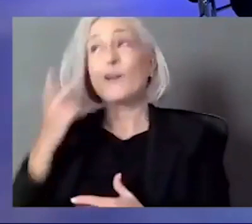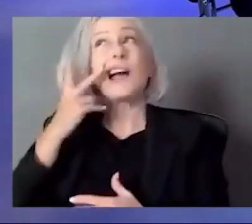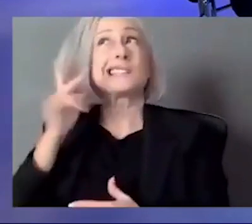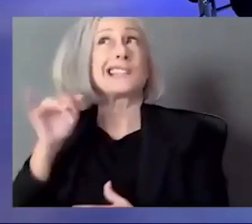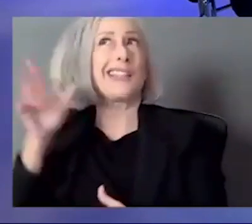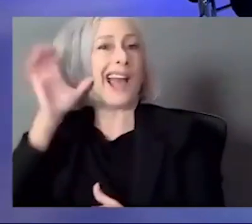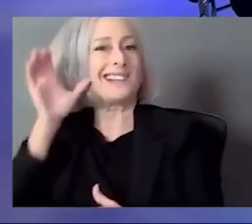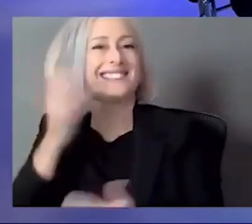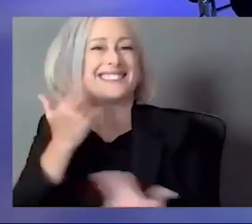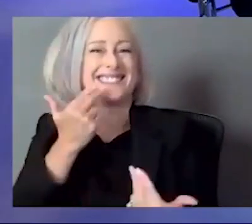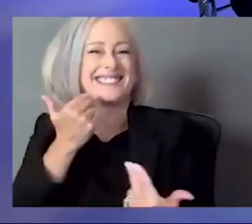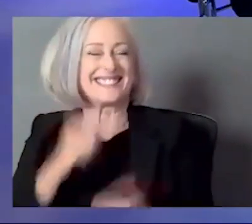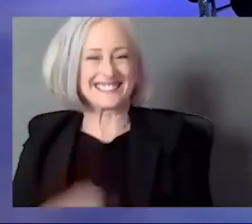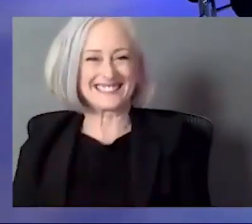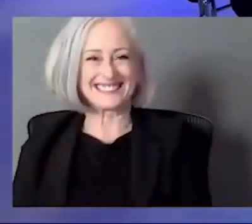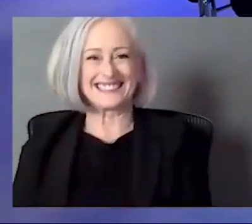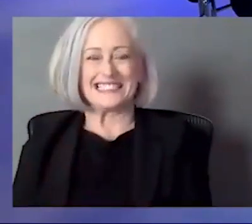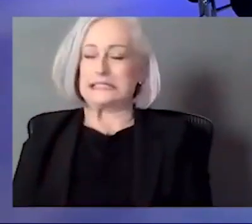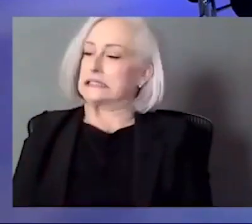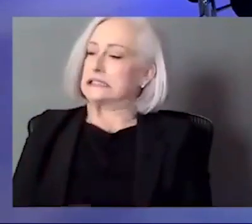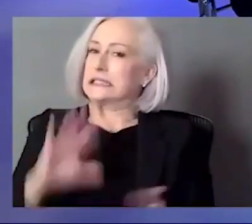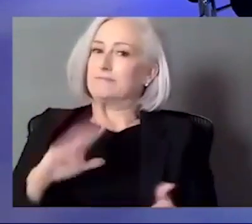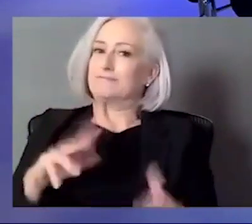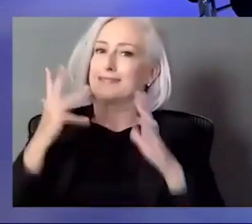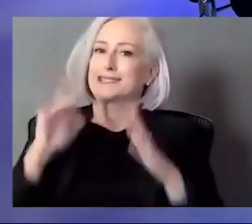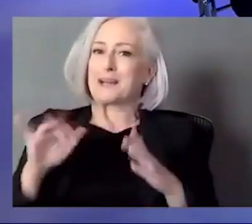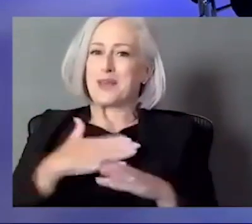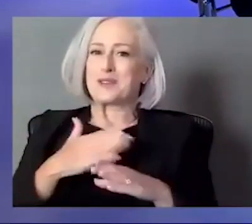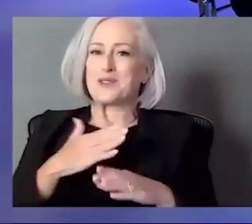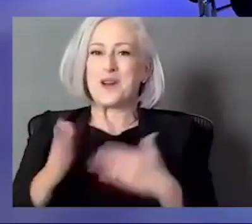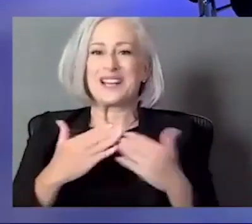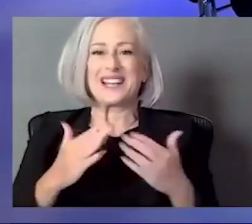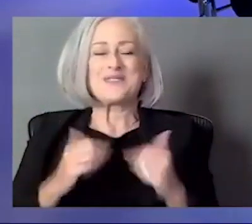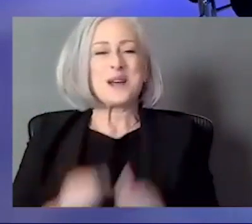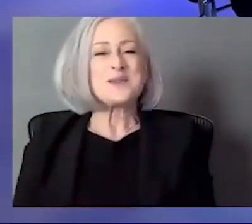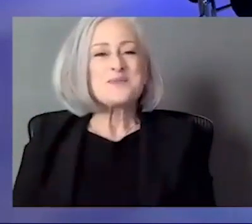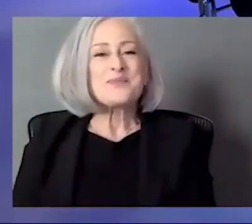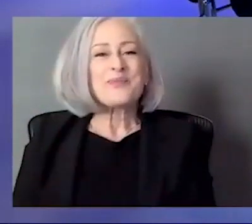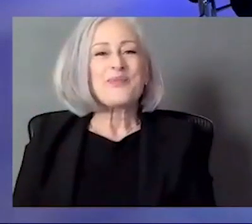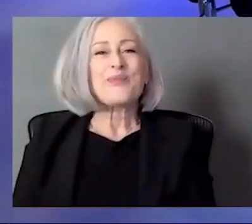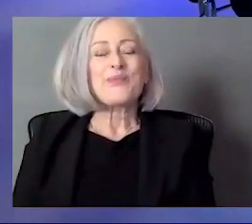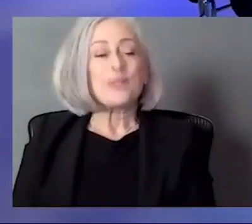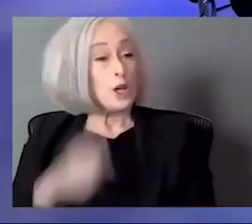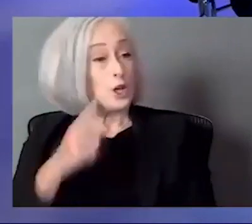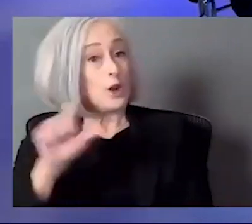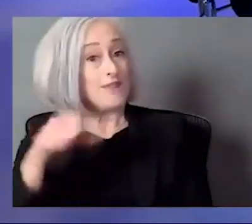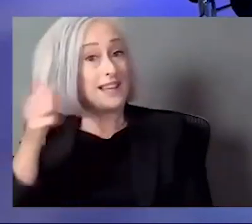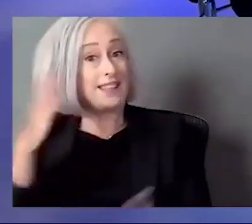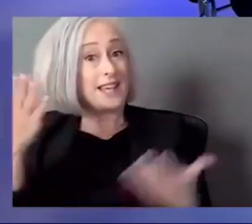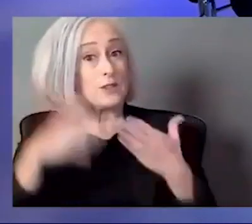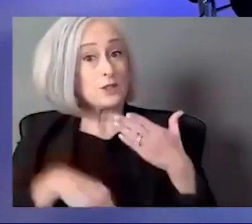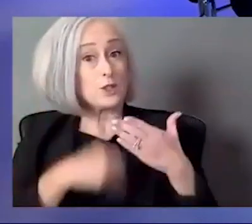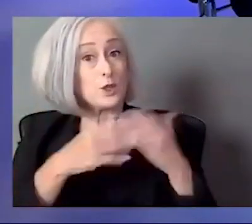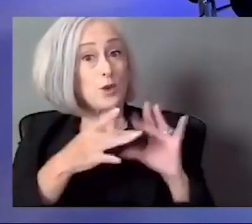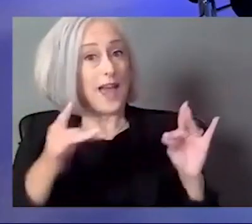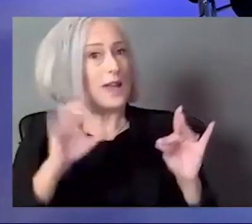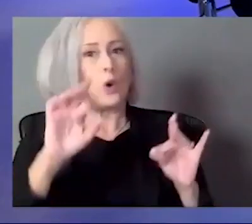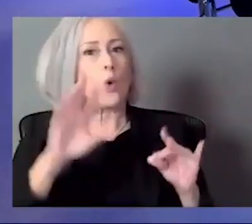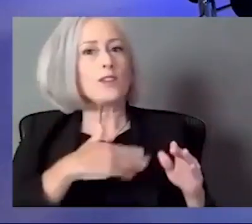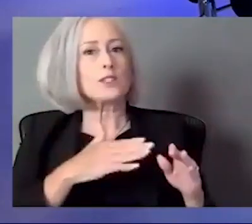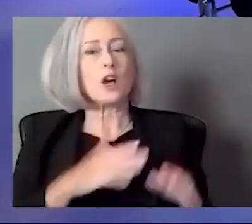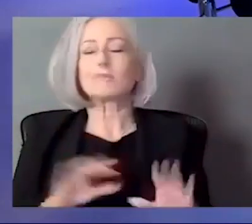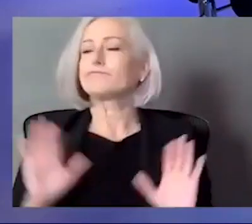do a lot of butchering, let's be clear. Okay, so do you have anything else to add on that, or is just the song? That's it's it. We're done. vaccinate.